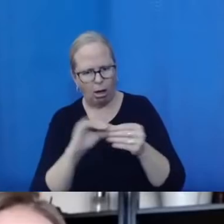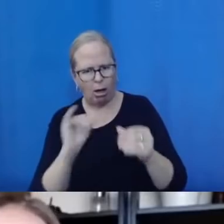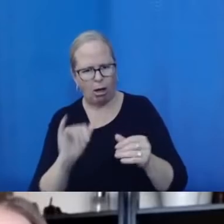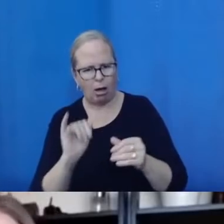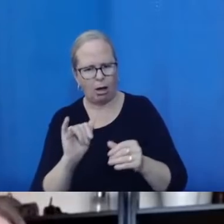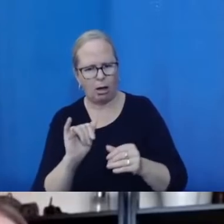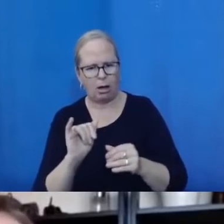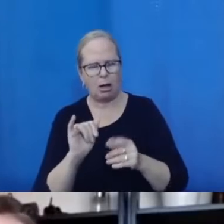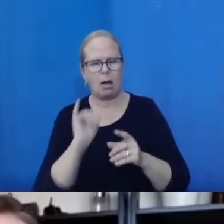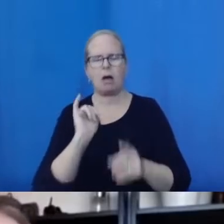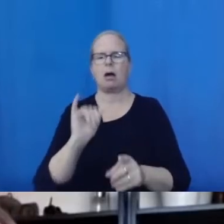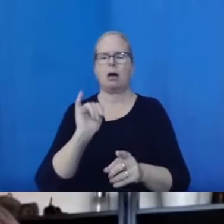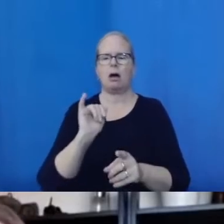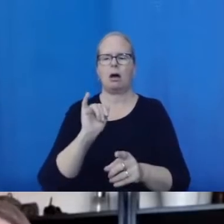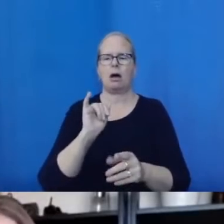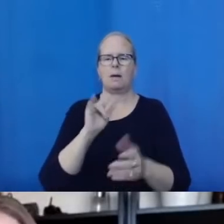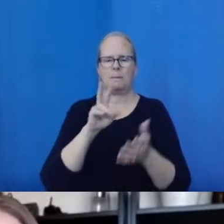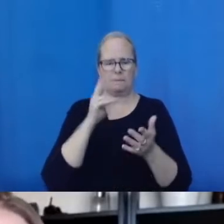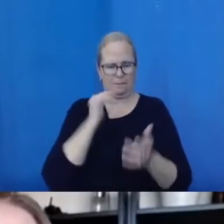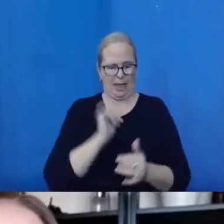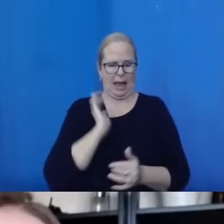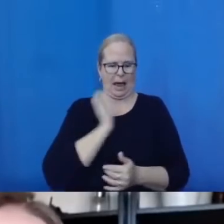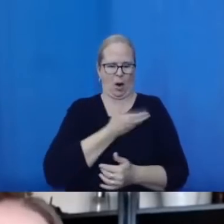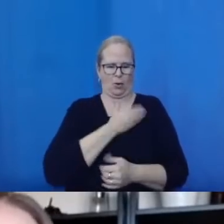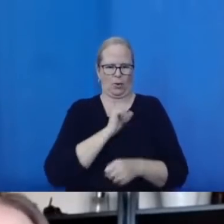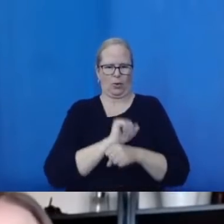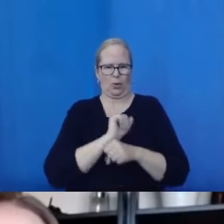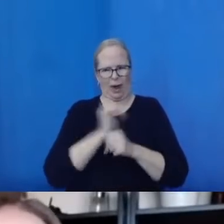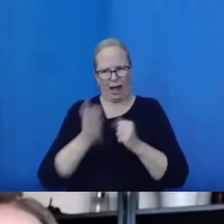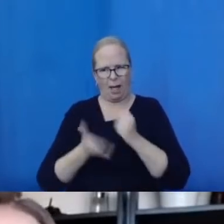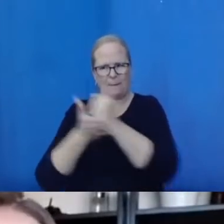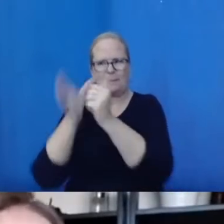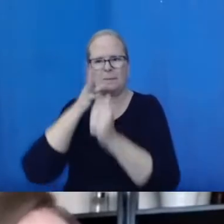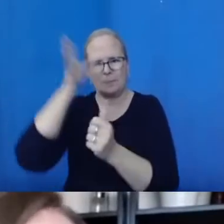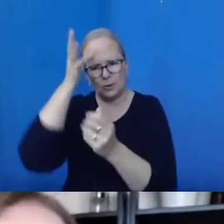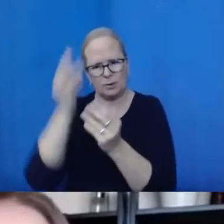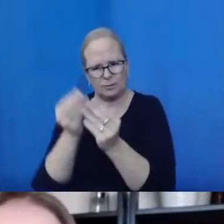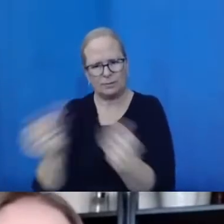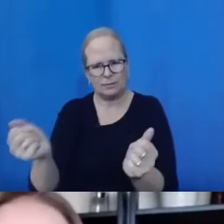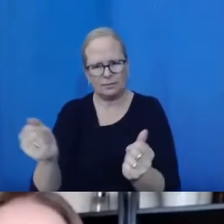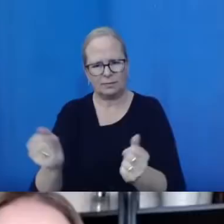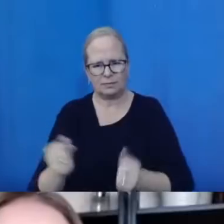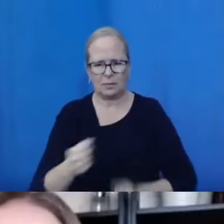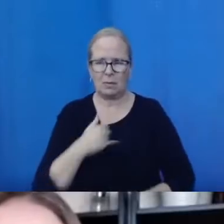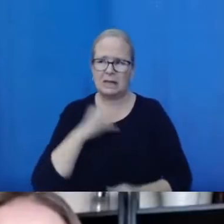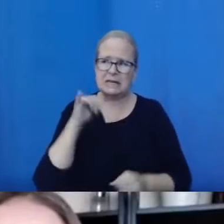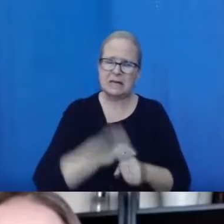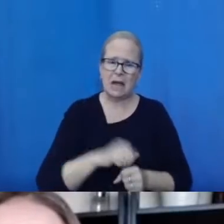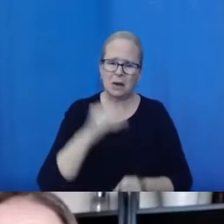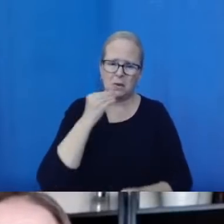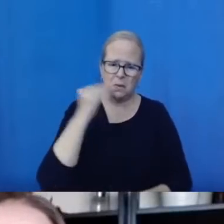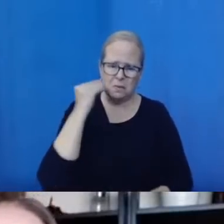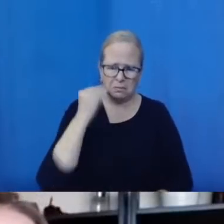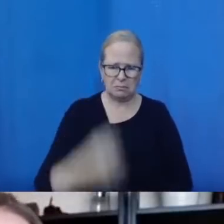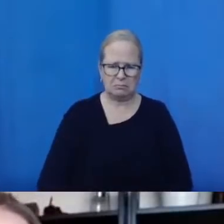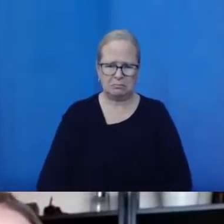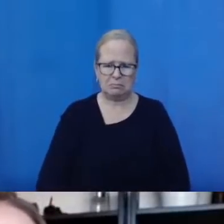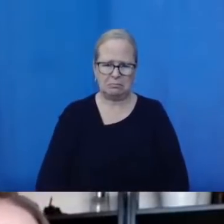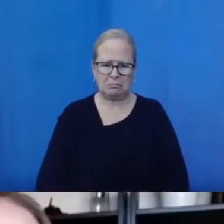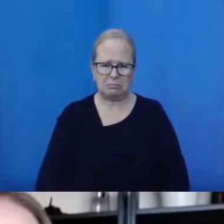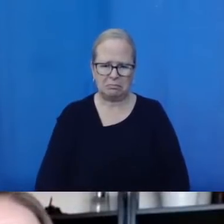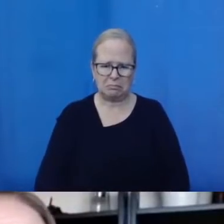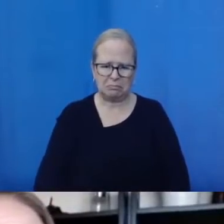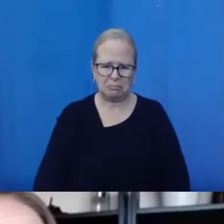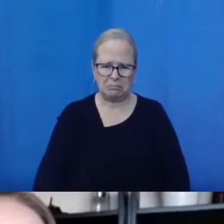They come home and I had a friendship fire and we're like, oh, why don't you do this? Or why do you even hang out with that person? You're always fighting. Parents, we want to